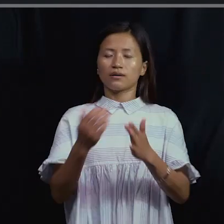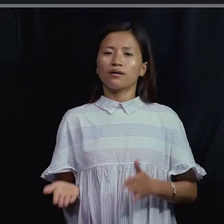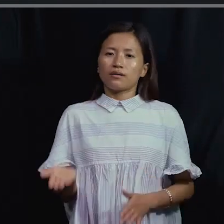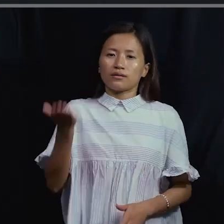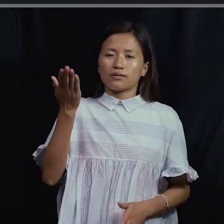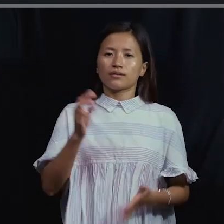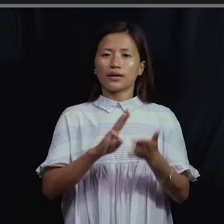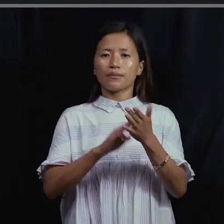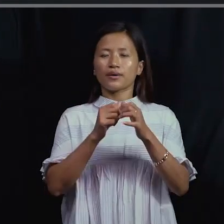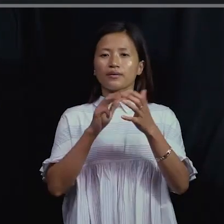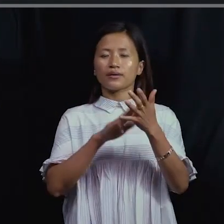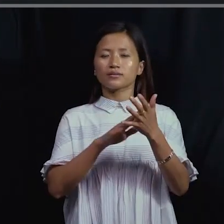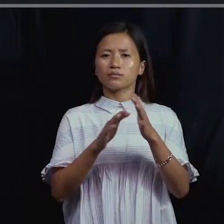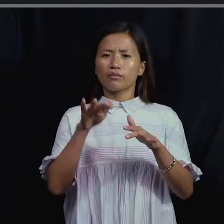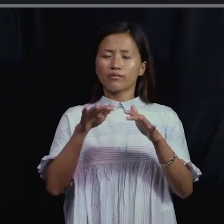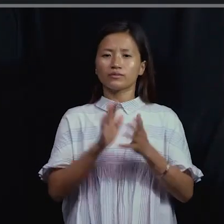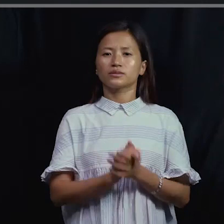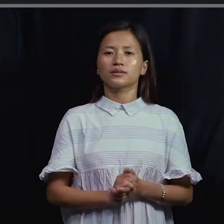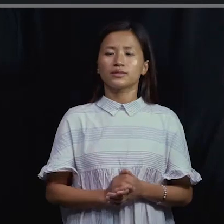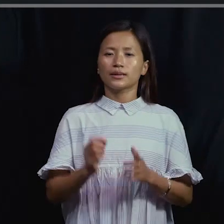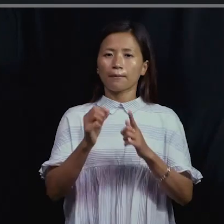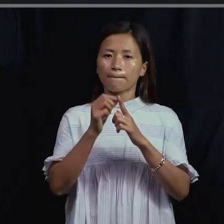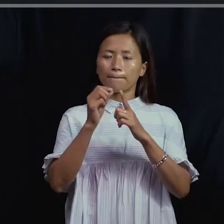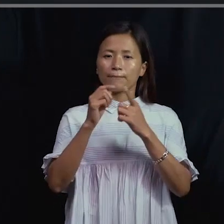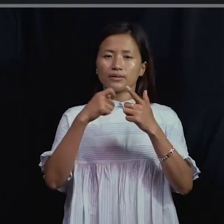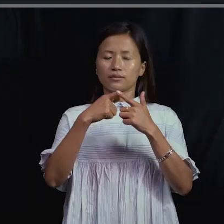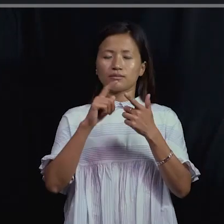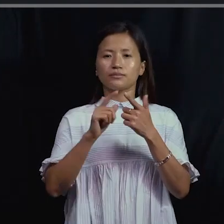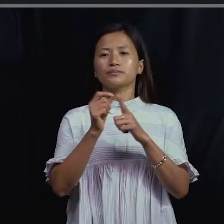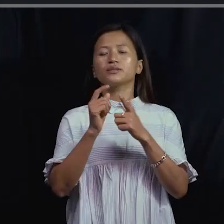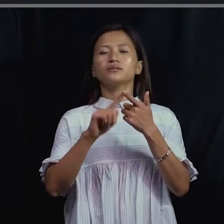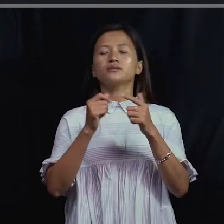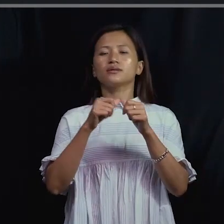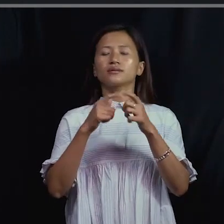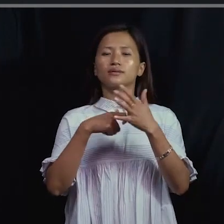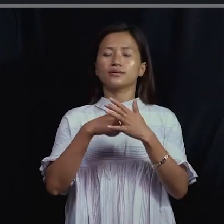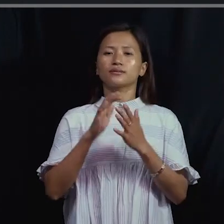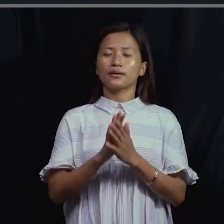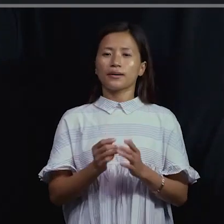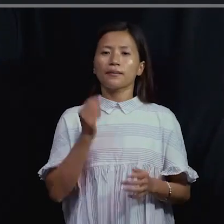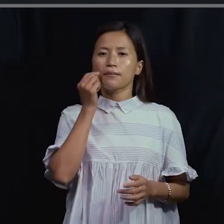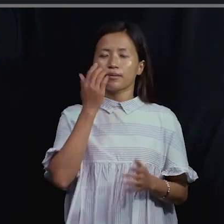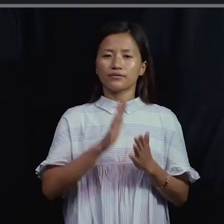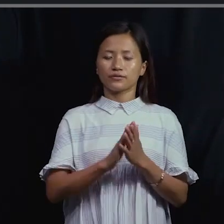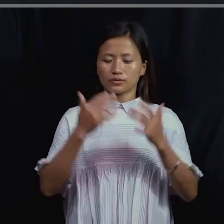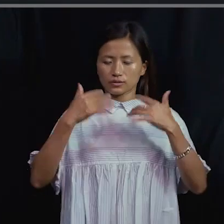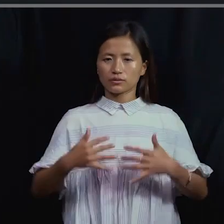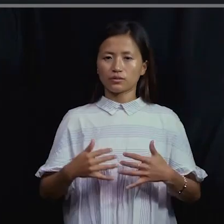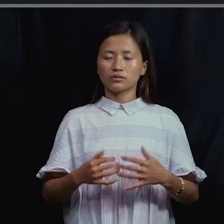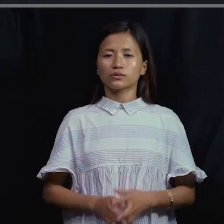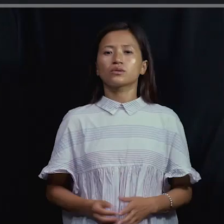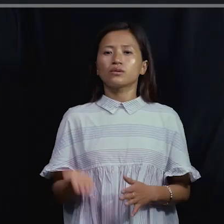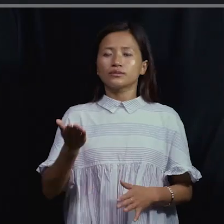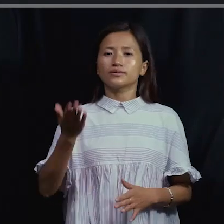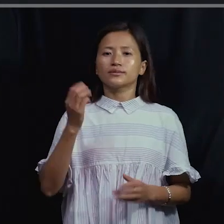highest maximum level or its peak. Okay, so there is immense physical growth during this stage, and then